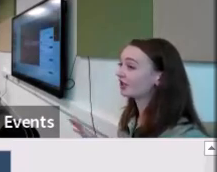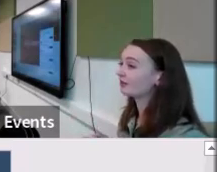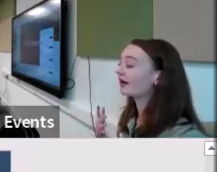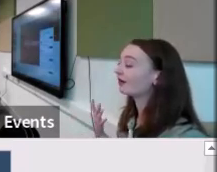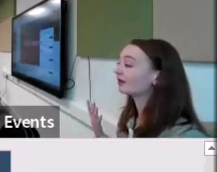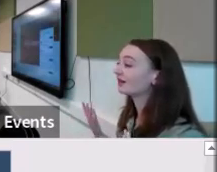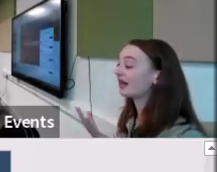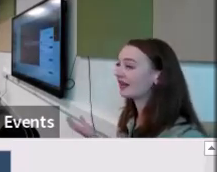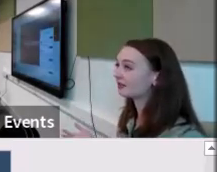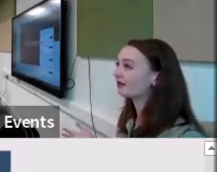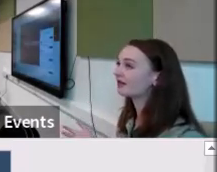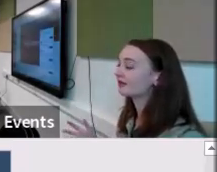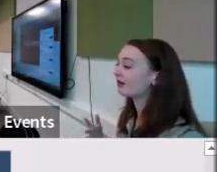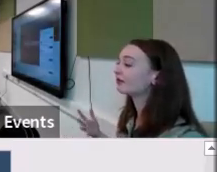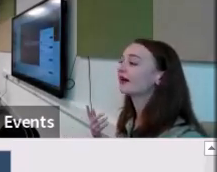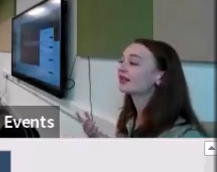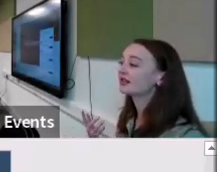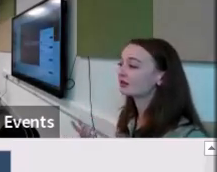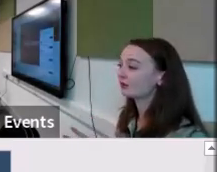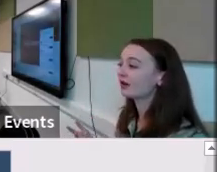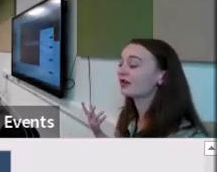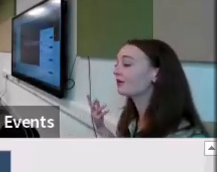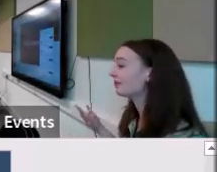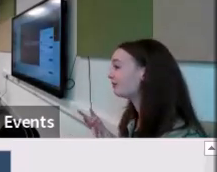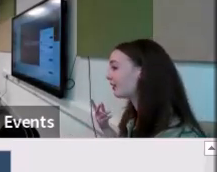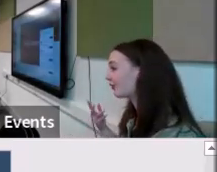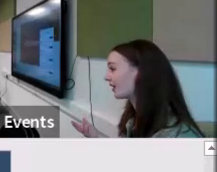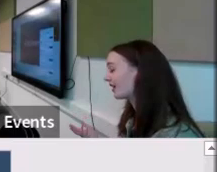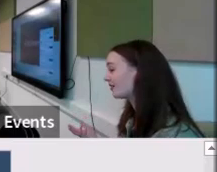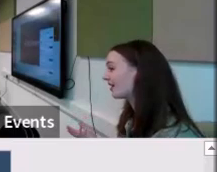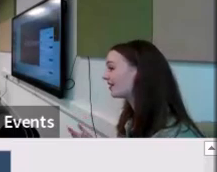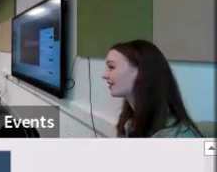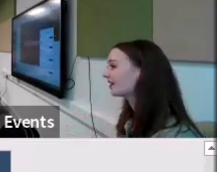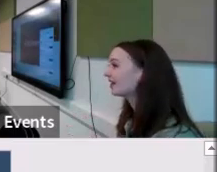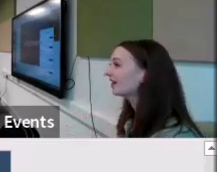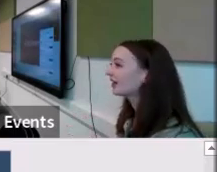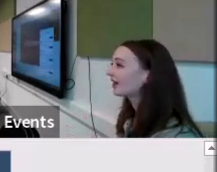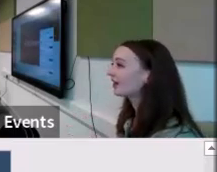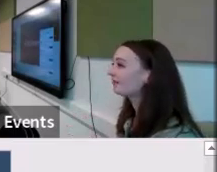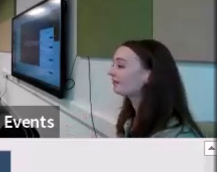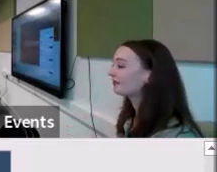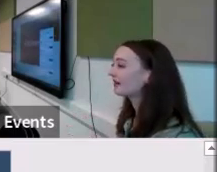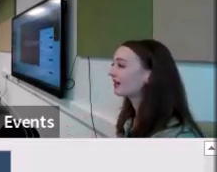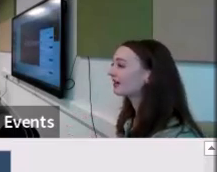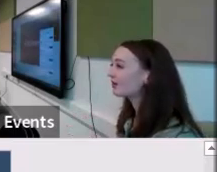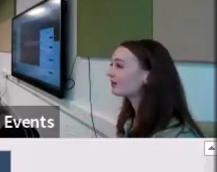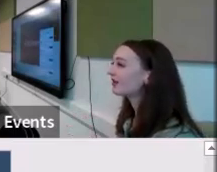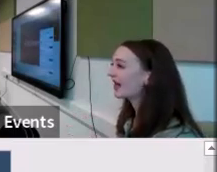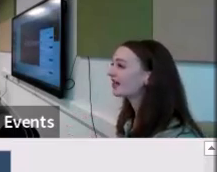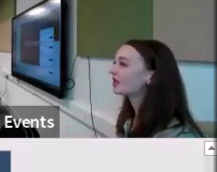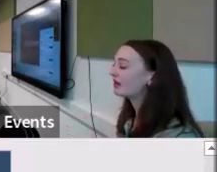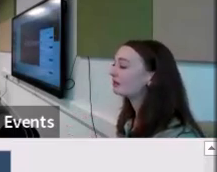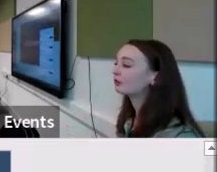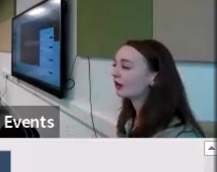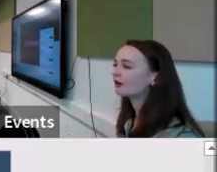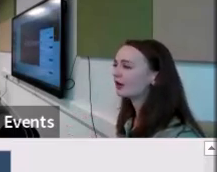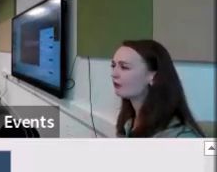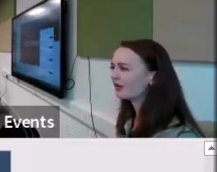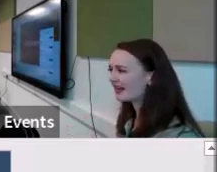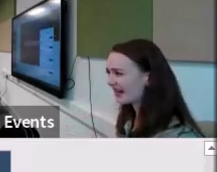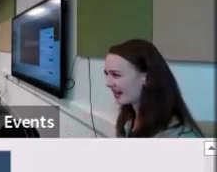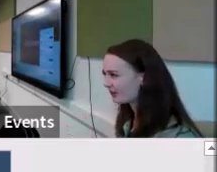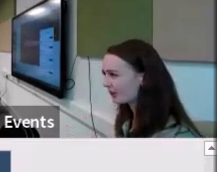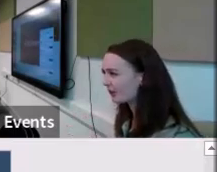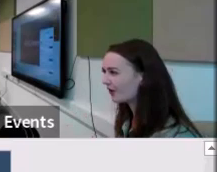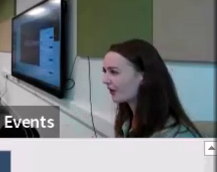on YouTube about the experience of going through Access to Work as somebody with a chronic illness. It's often the case that people don't know